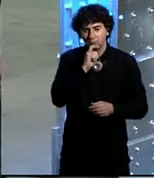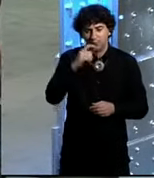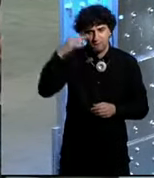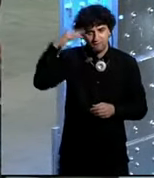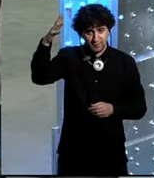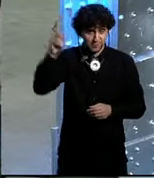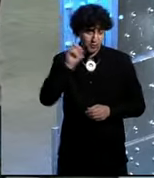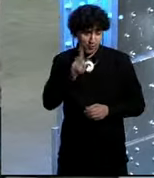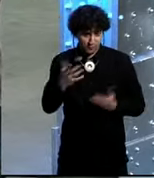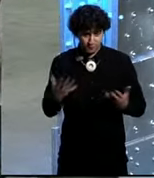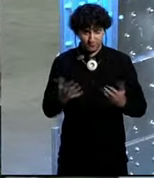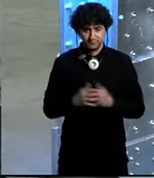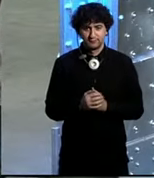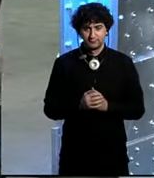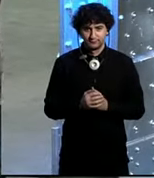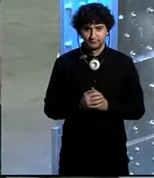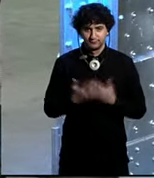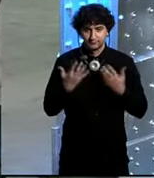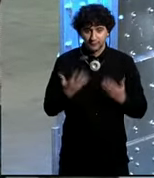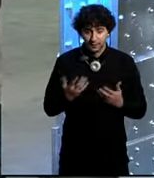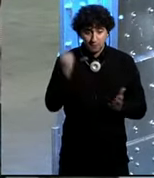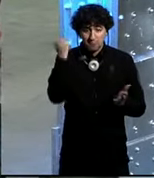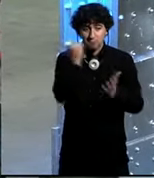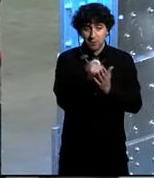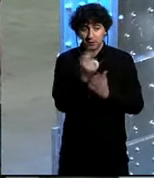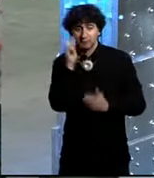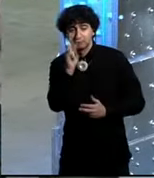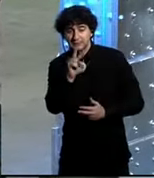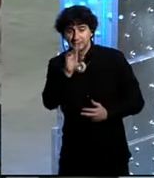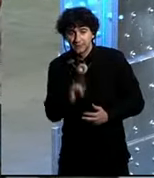I mean, it's fictional content, and the brand will